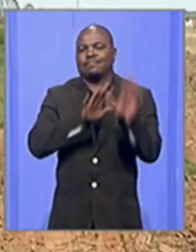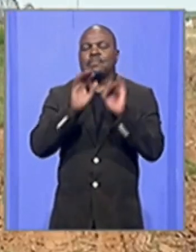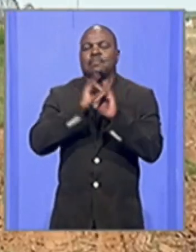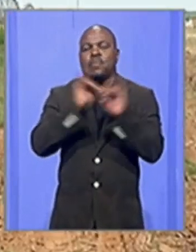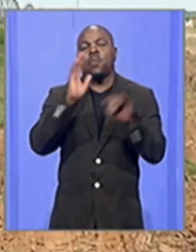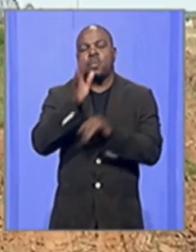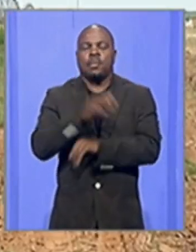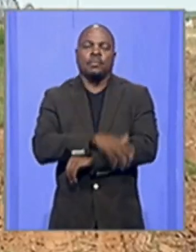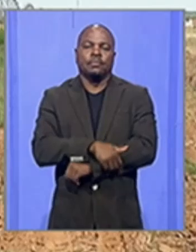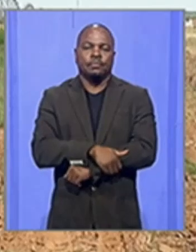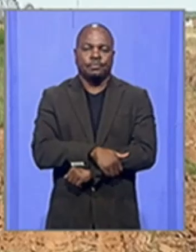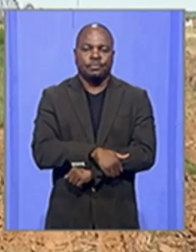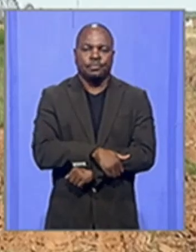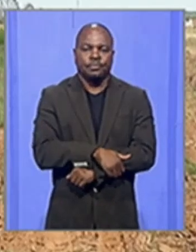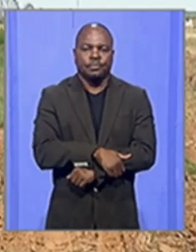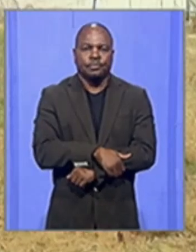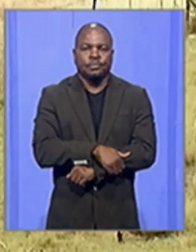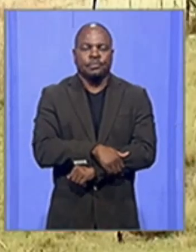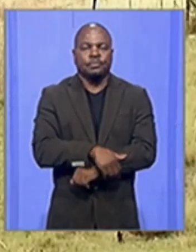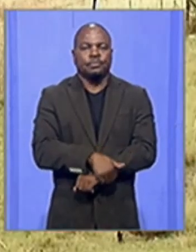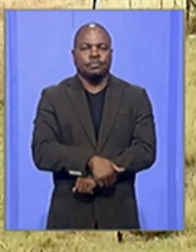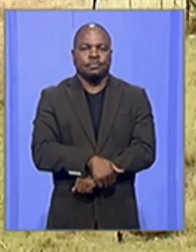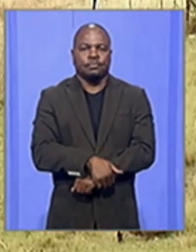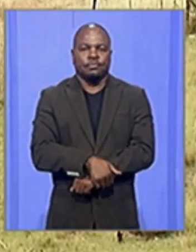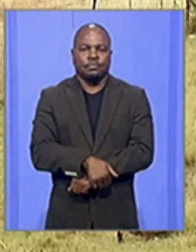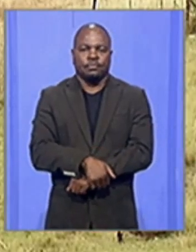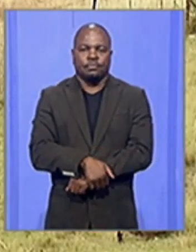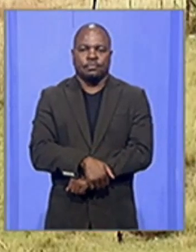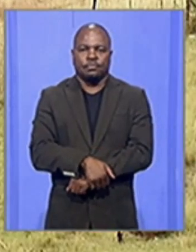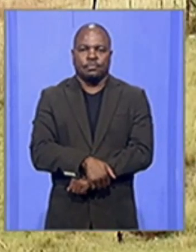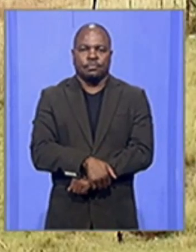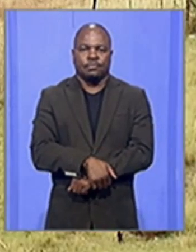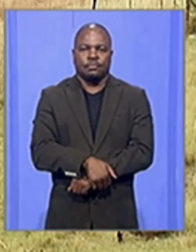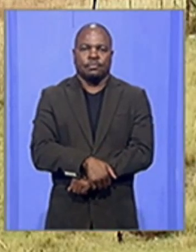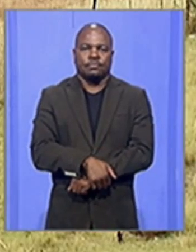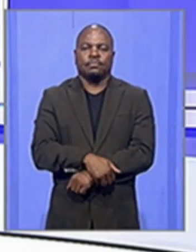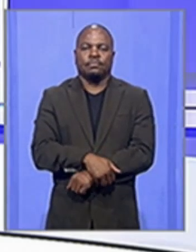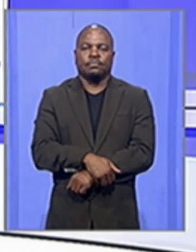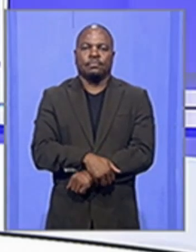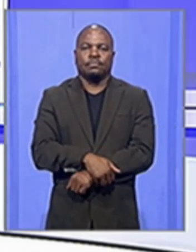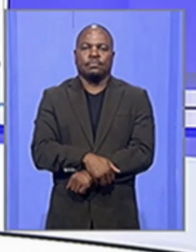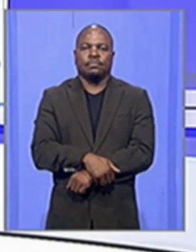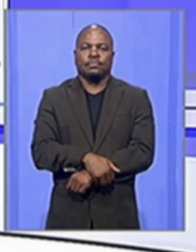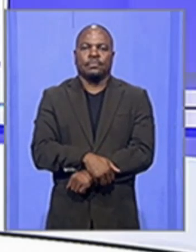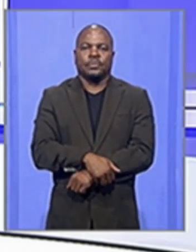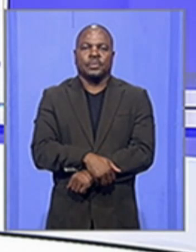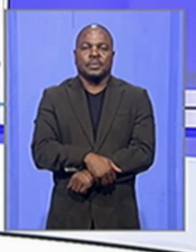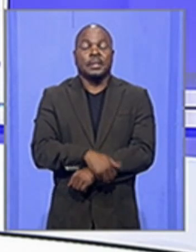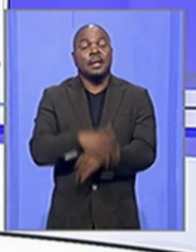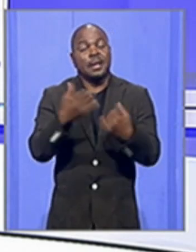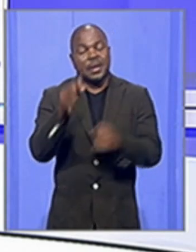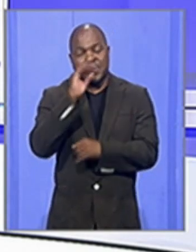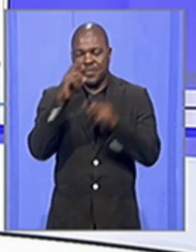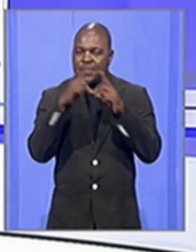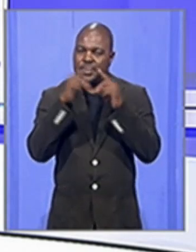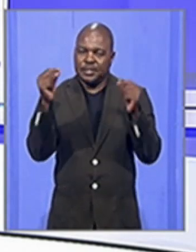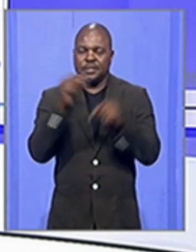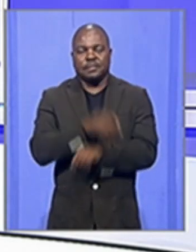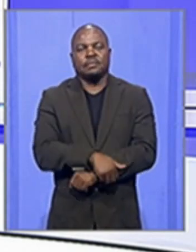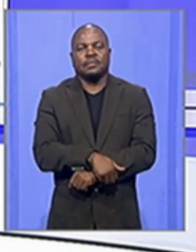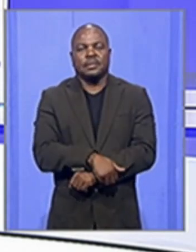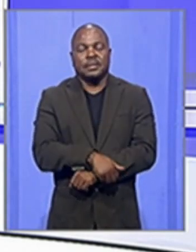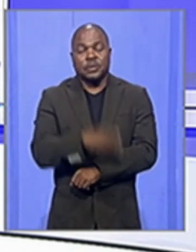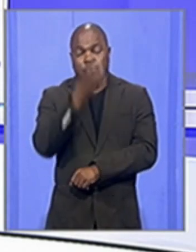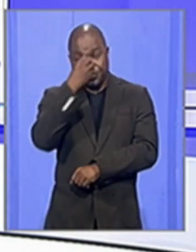Makgala Masiteng, Lefapheng la Ditaba ho SABC Thabanchu. Motho di ne di le kalo tsa segonjono